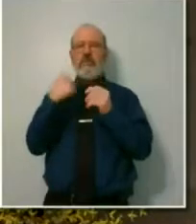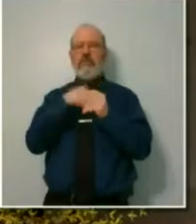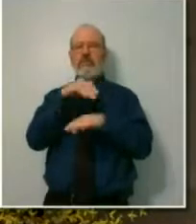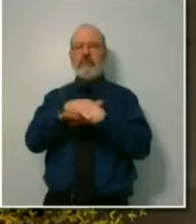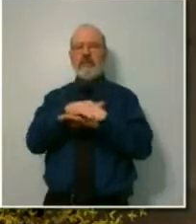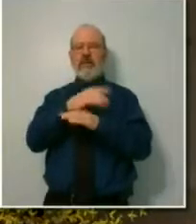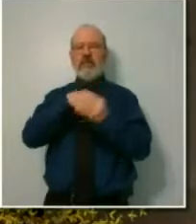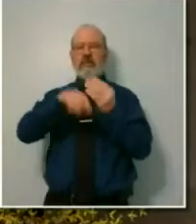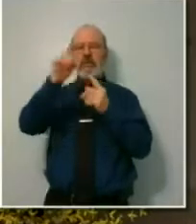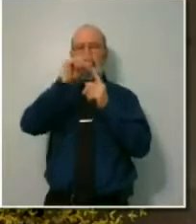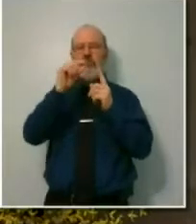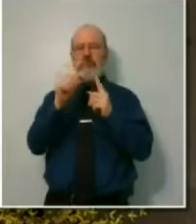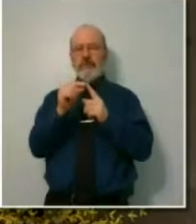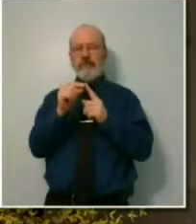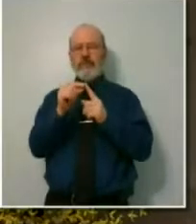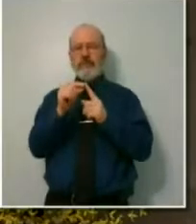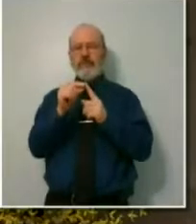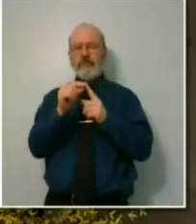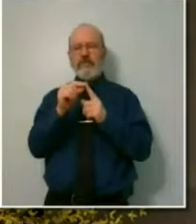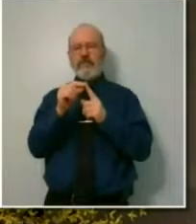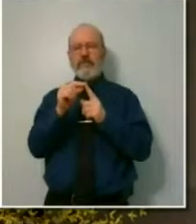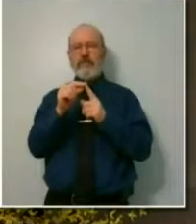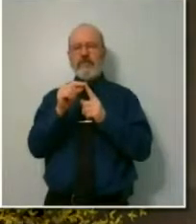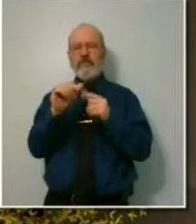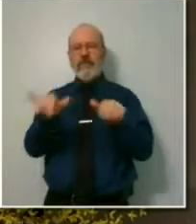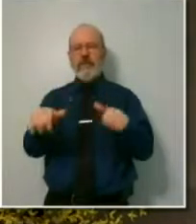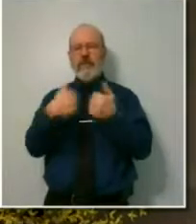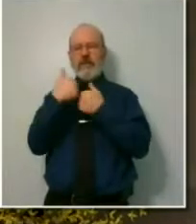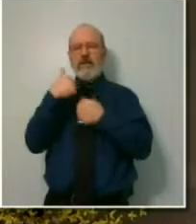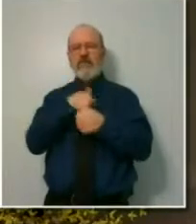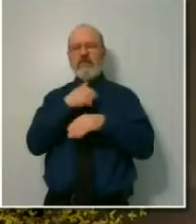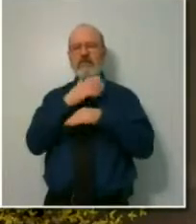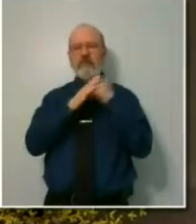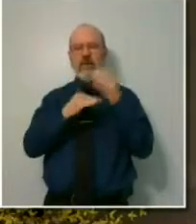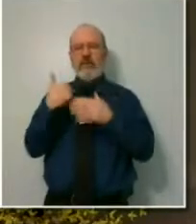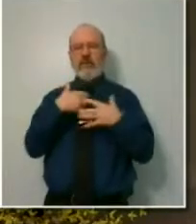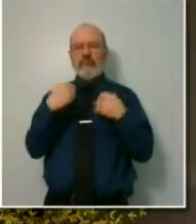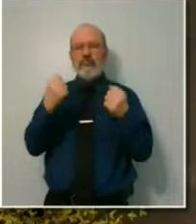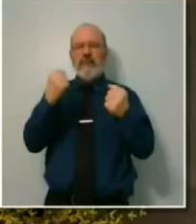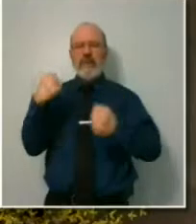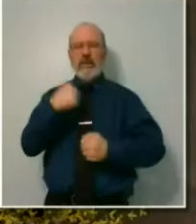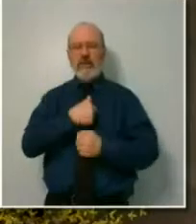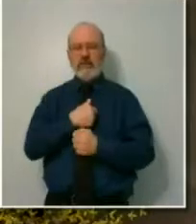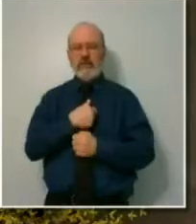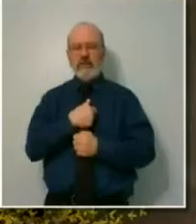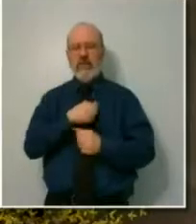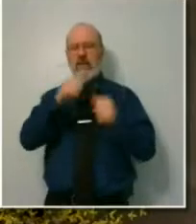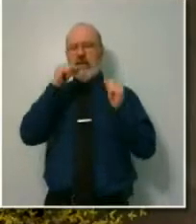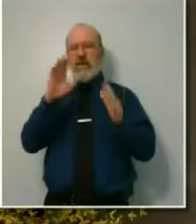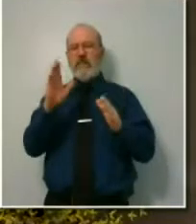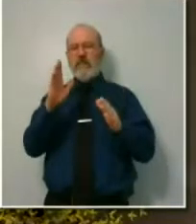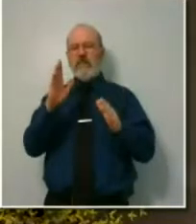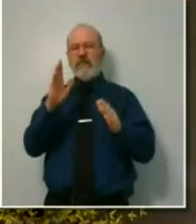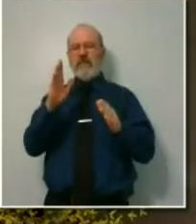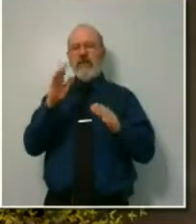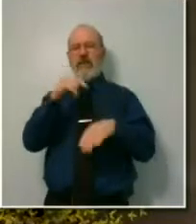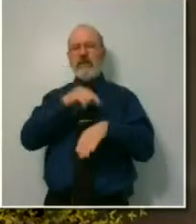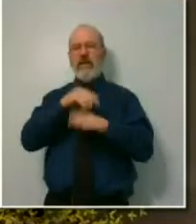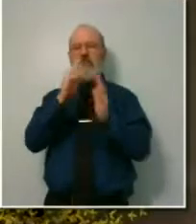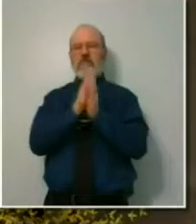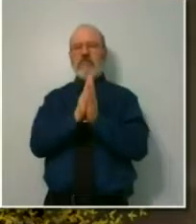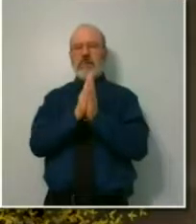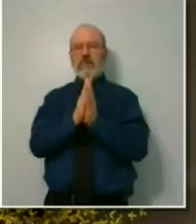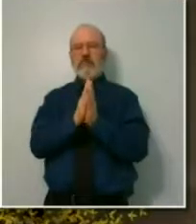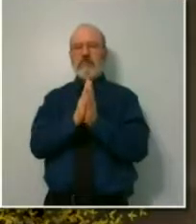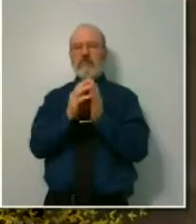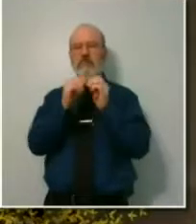word and challenge us, comfort us, strengthen us, and to bless our season of prayer as we